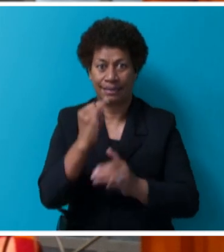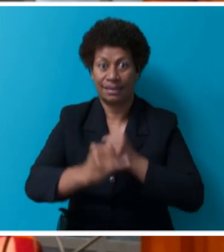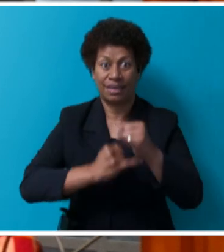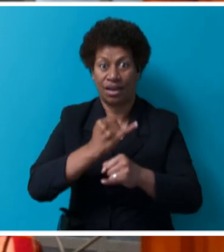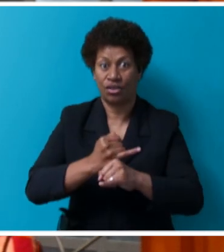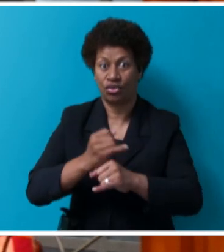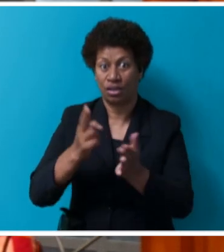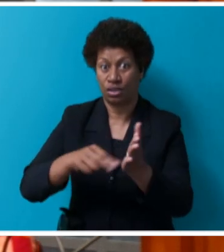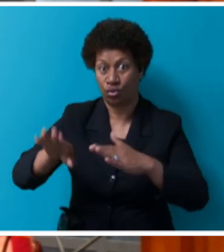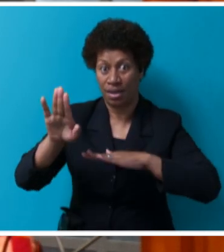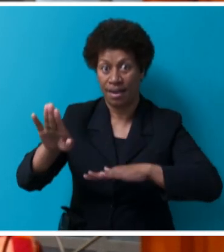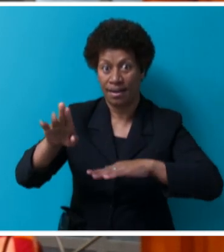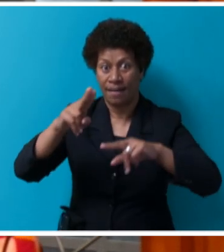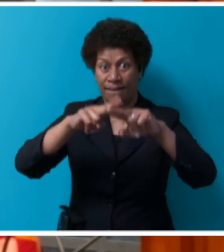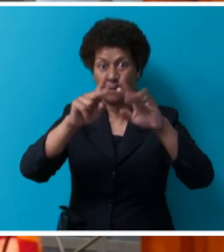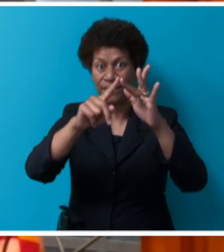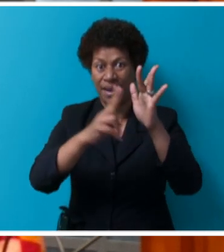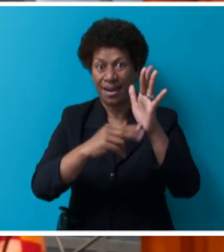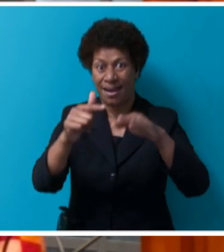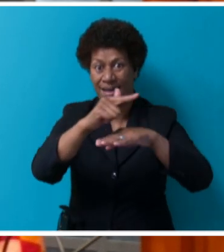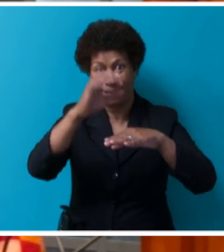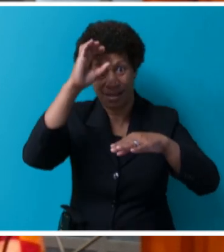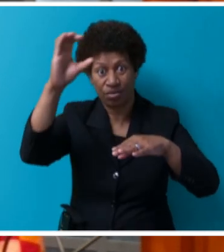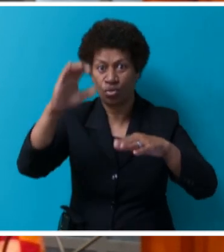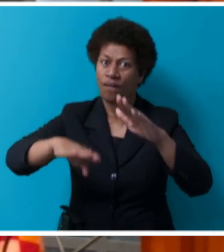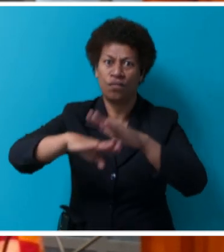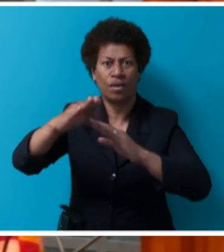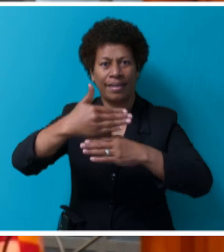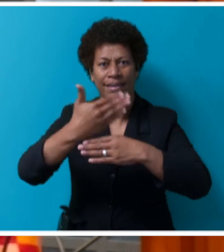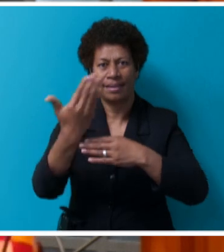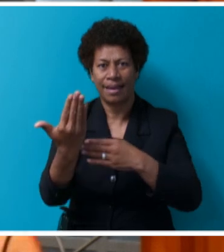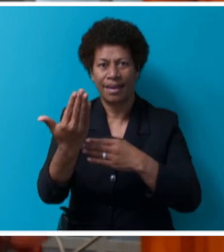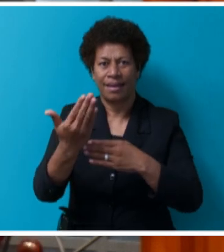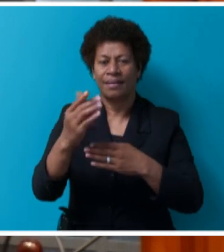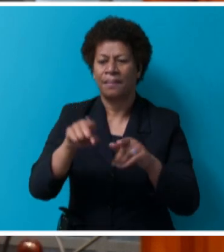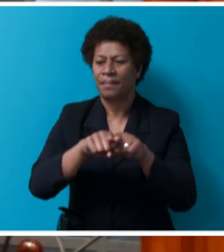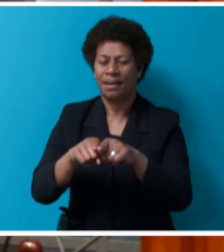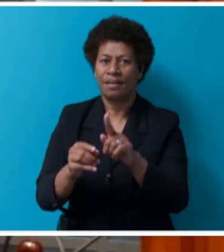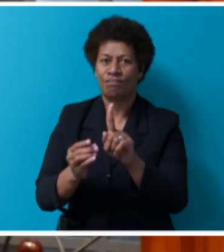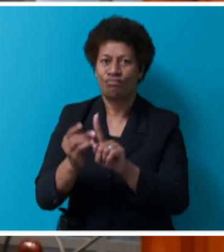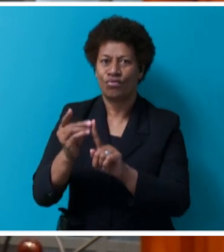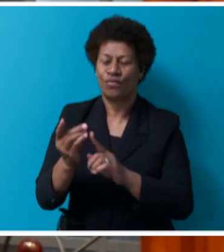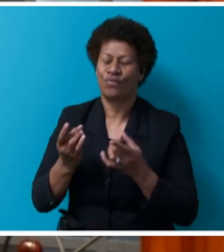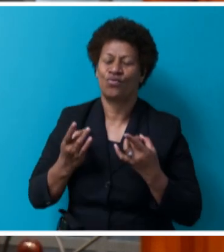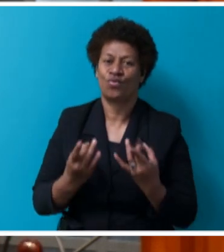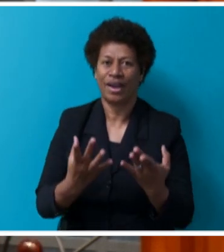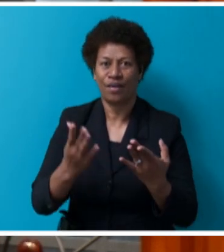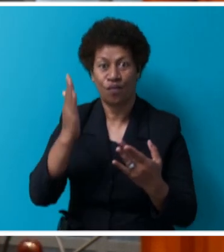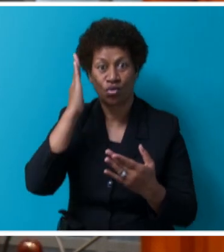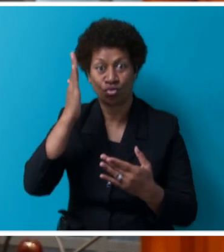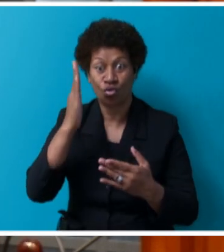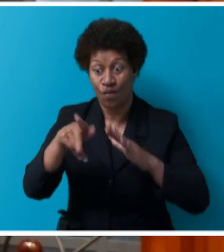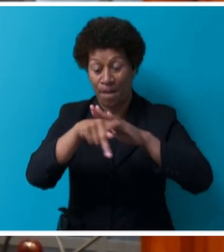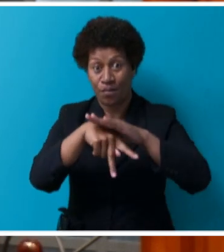Finland, shows that well-designed full-day ECE programs lead to improved school readiness, stronger social and